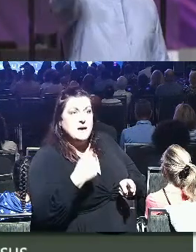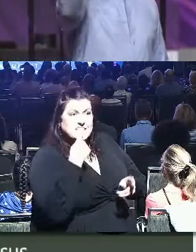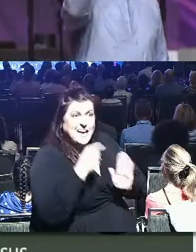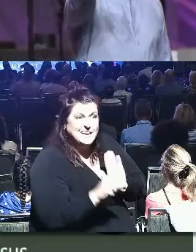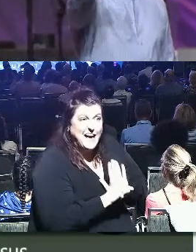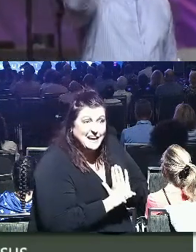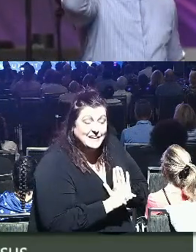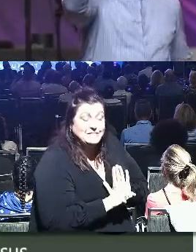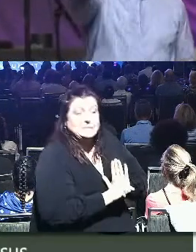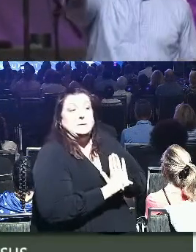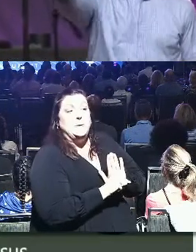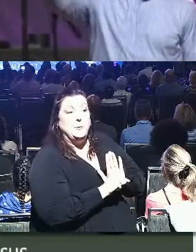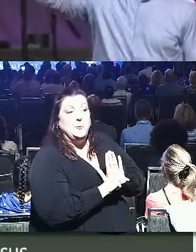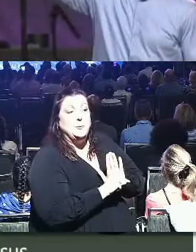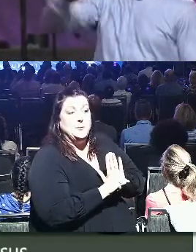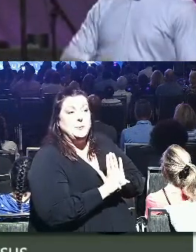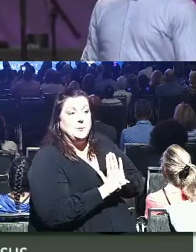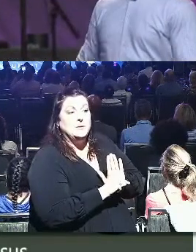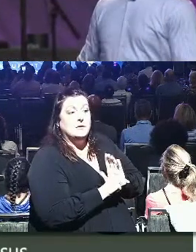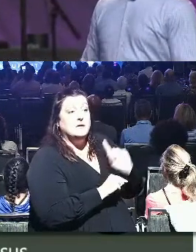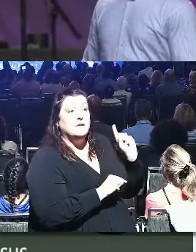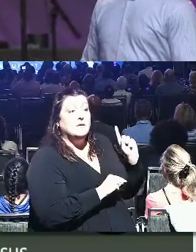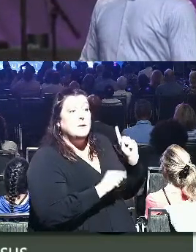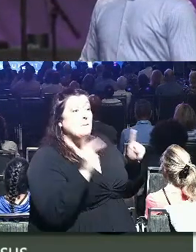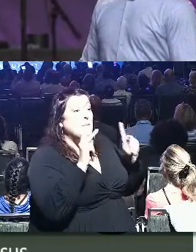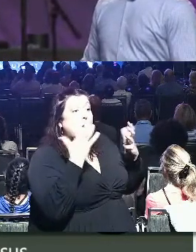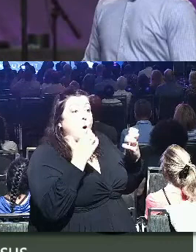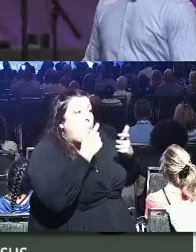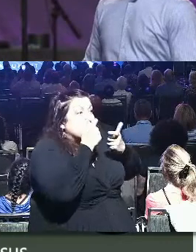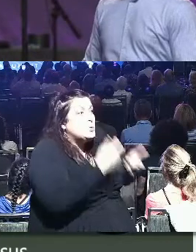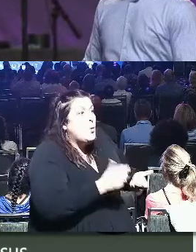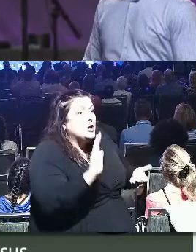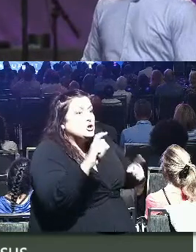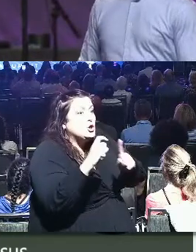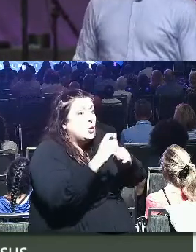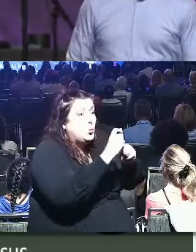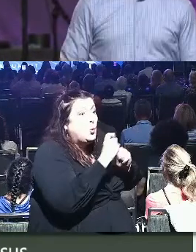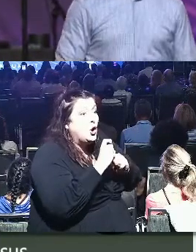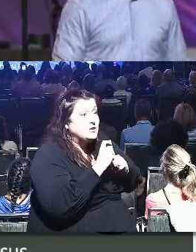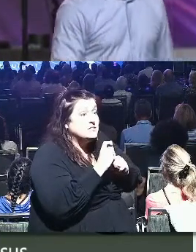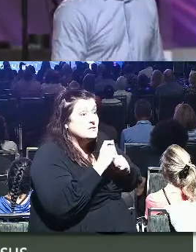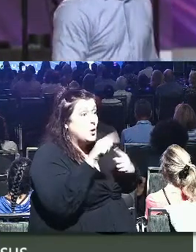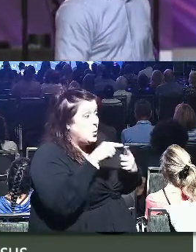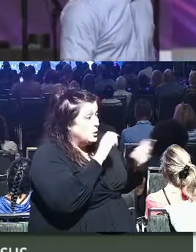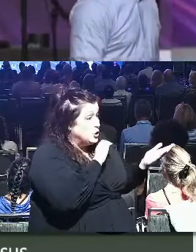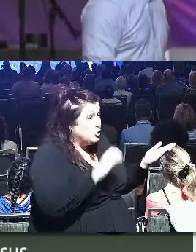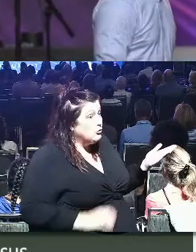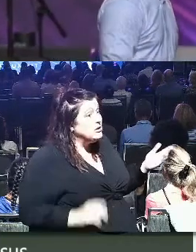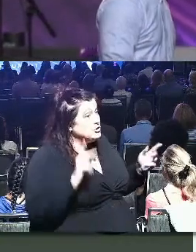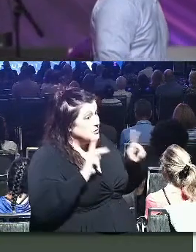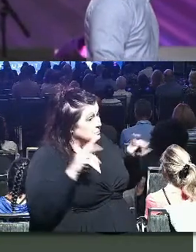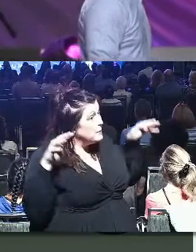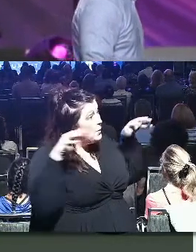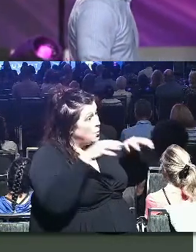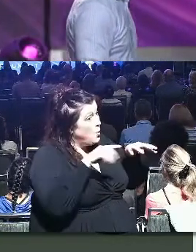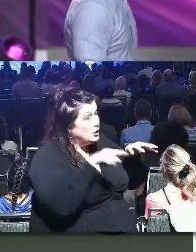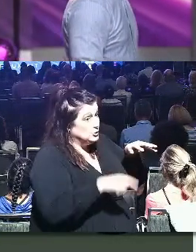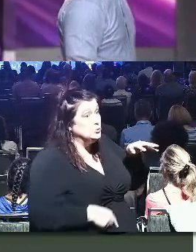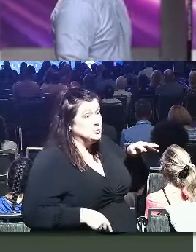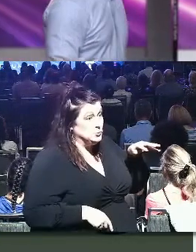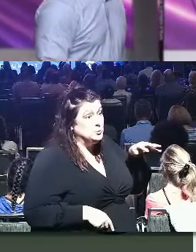are never not an ambassador for Christ as a Christian. You are never not representing